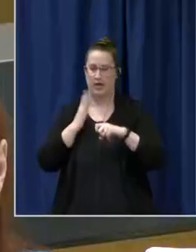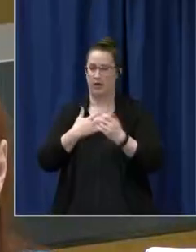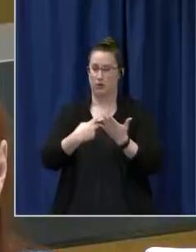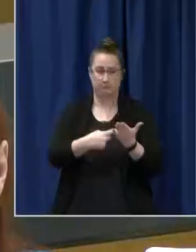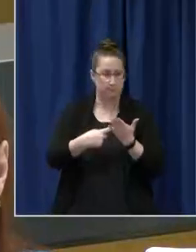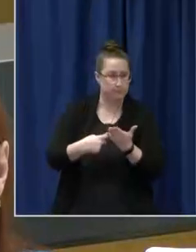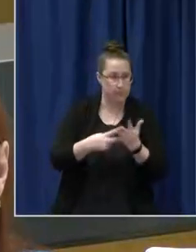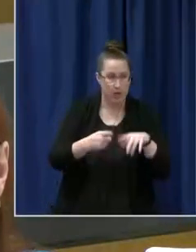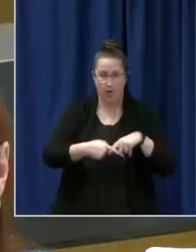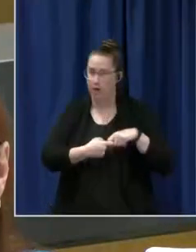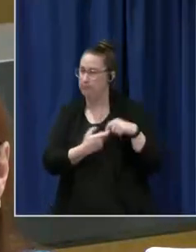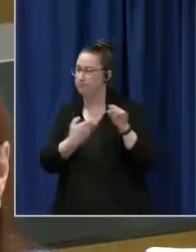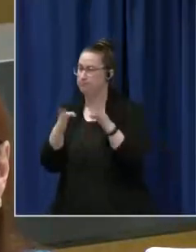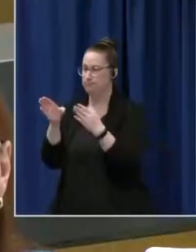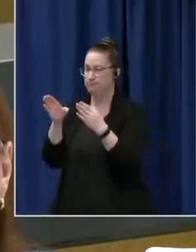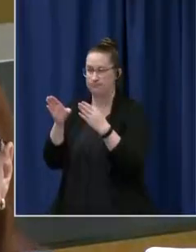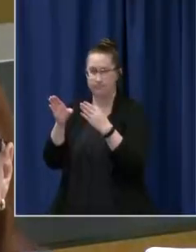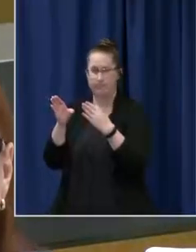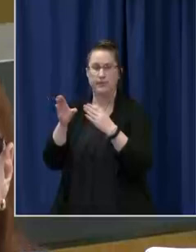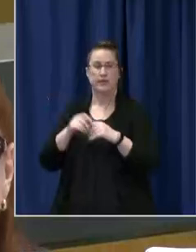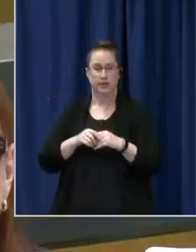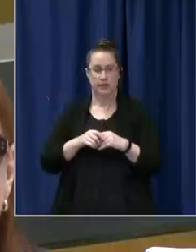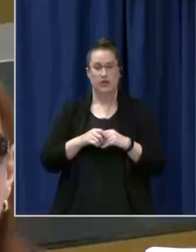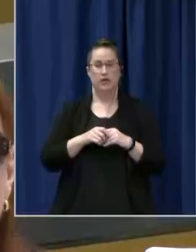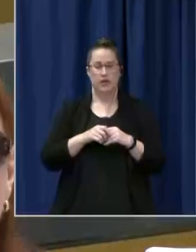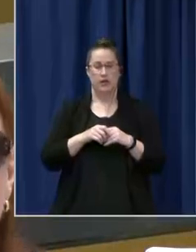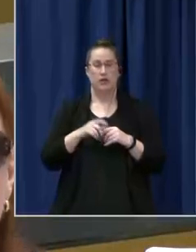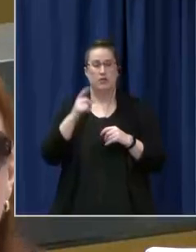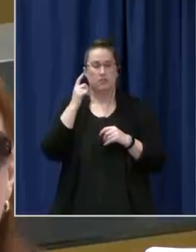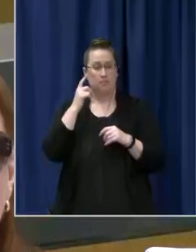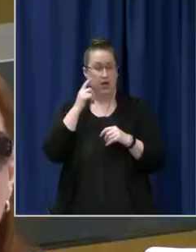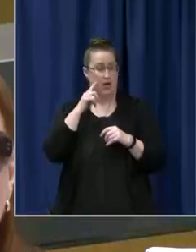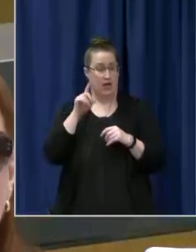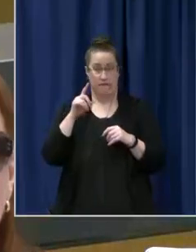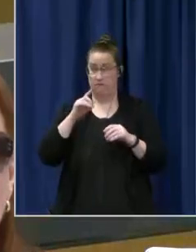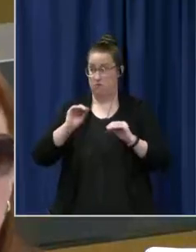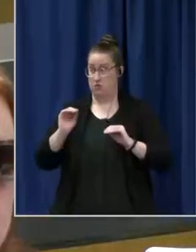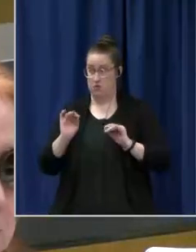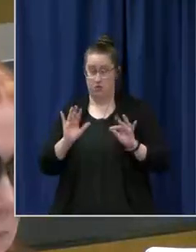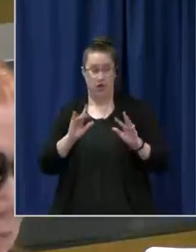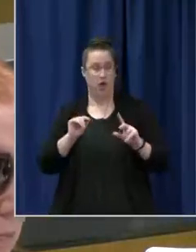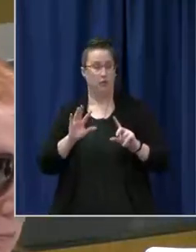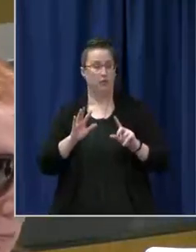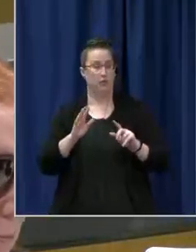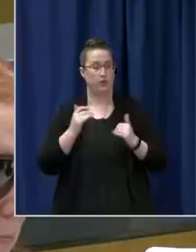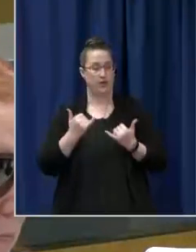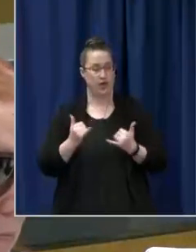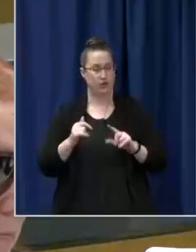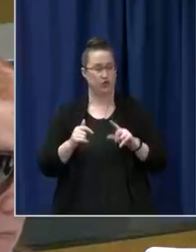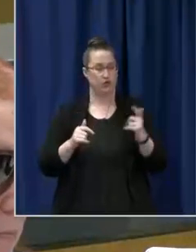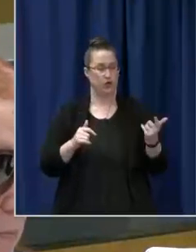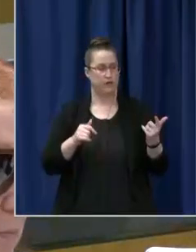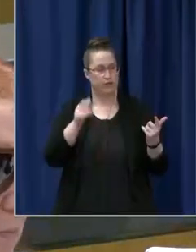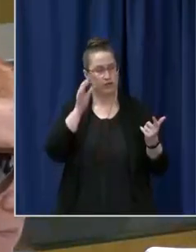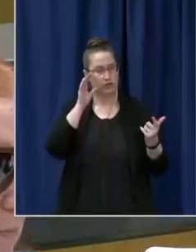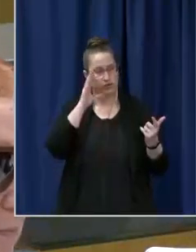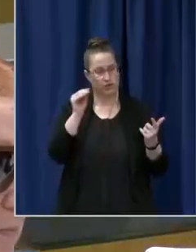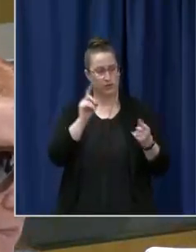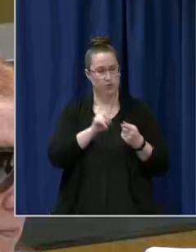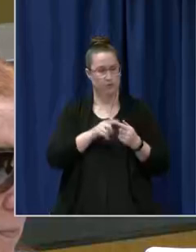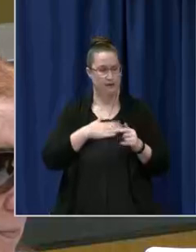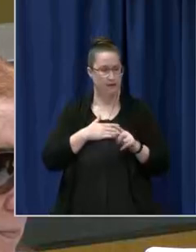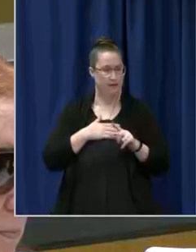deliberations. But in the absence of that, I'd like to turn it over to a gentleman to my